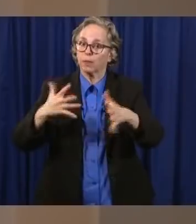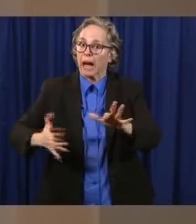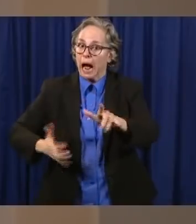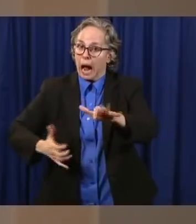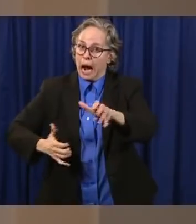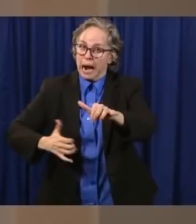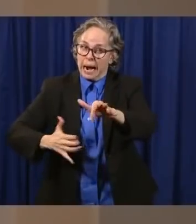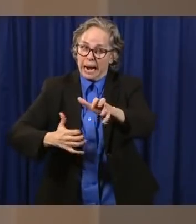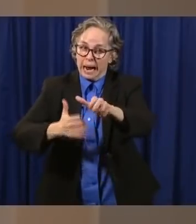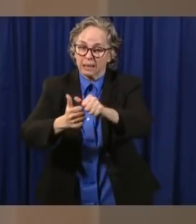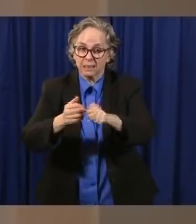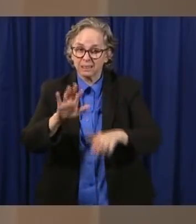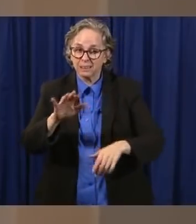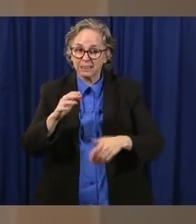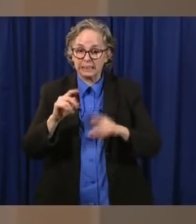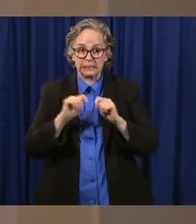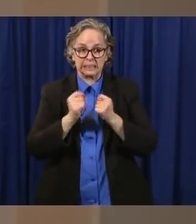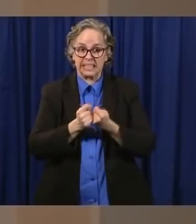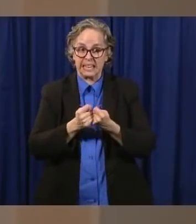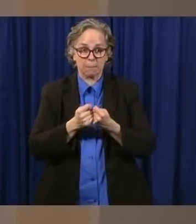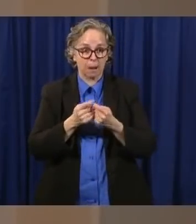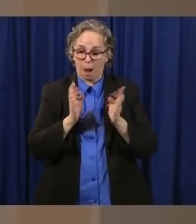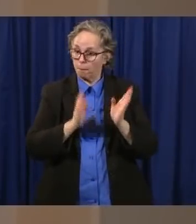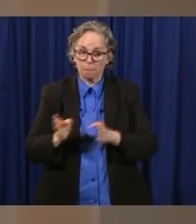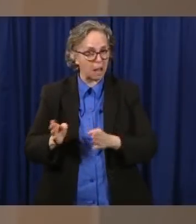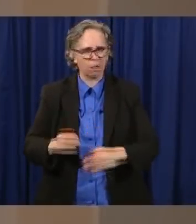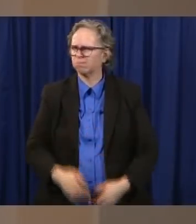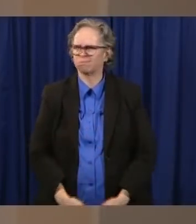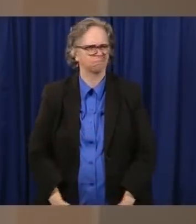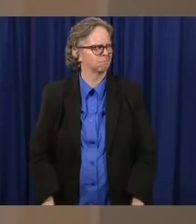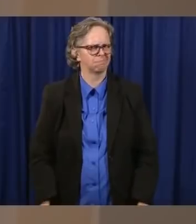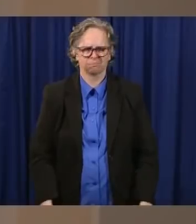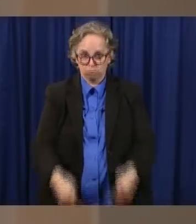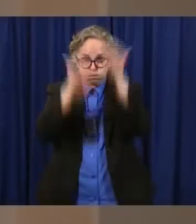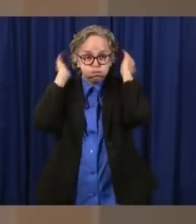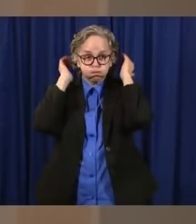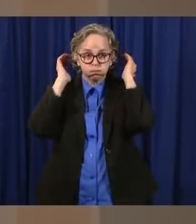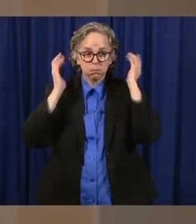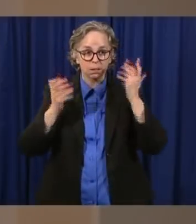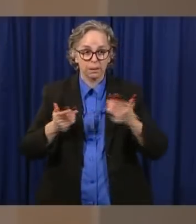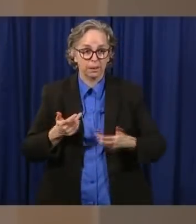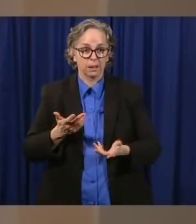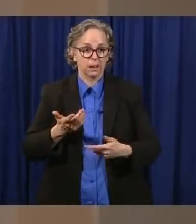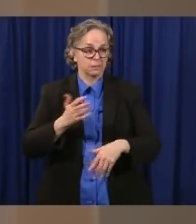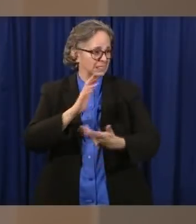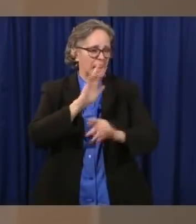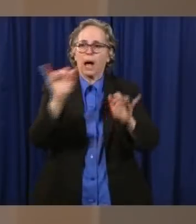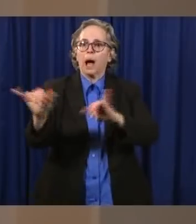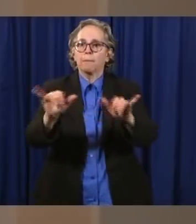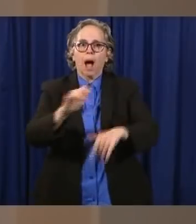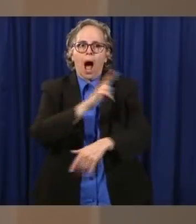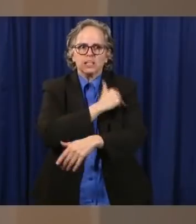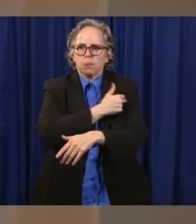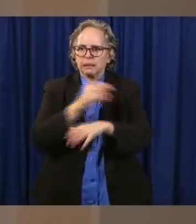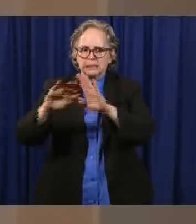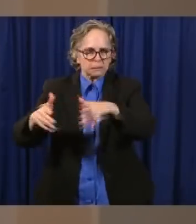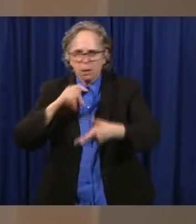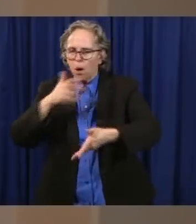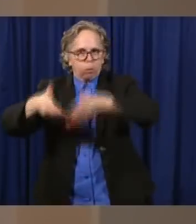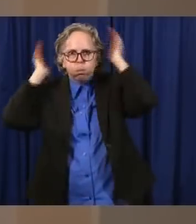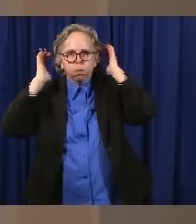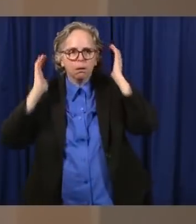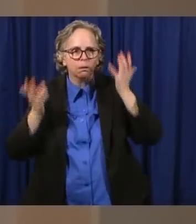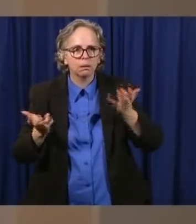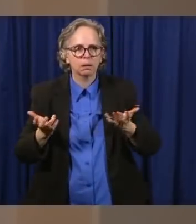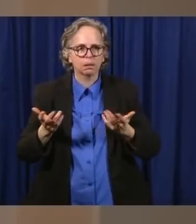not prepared for this. There's just no, just like the hospital system wasn't prepared for this, and the unemployment system was not prepared